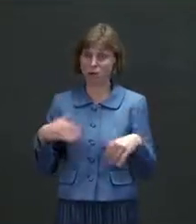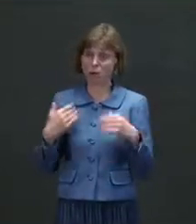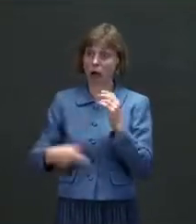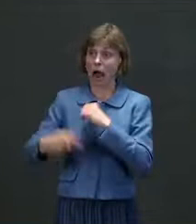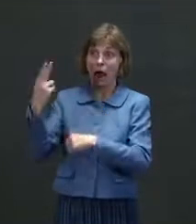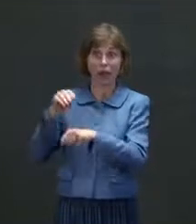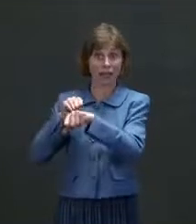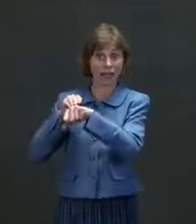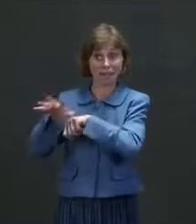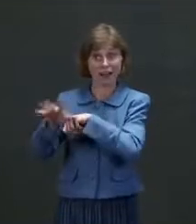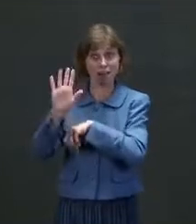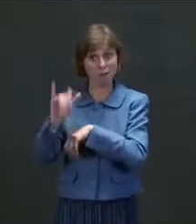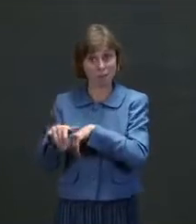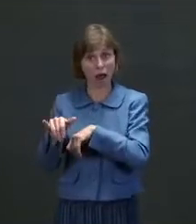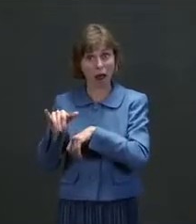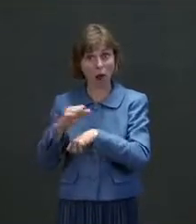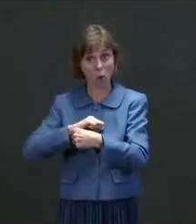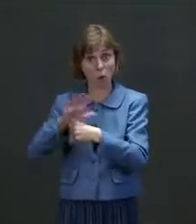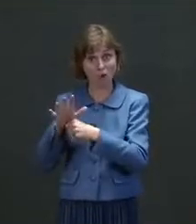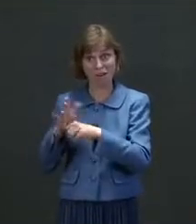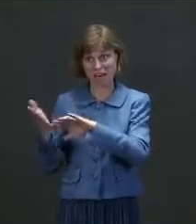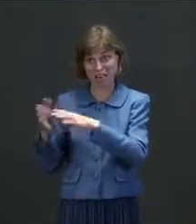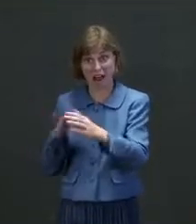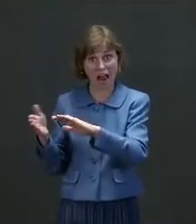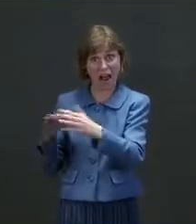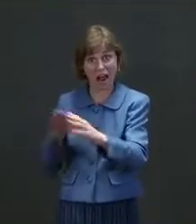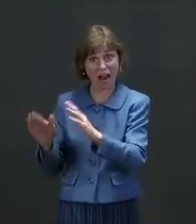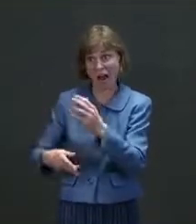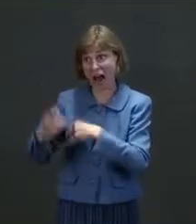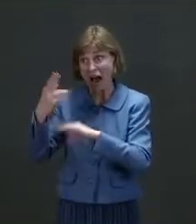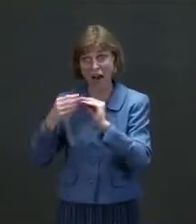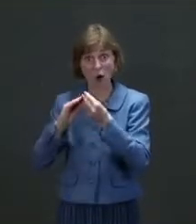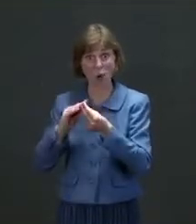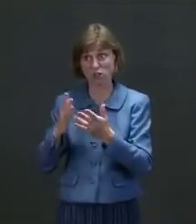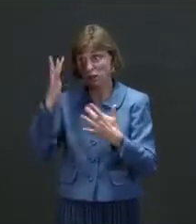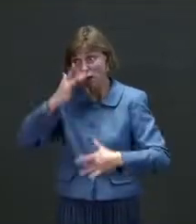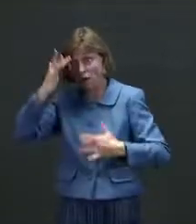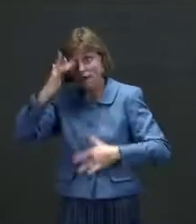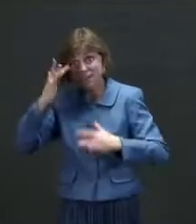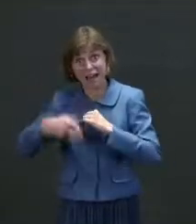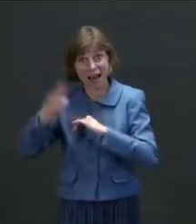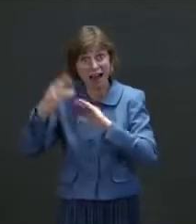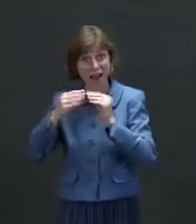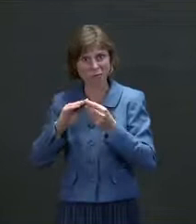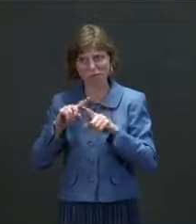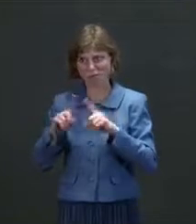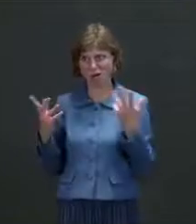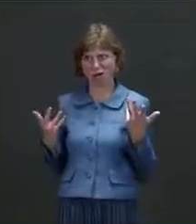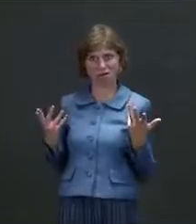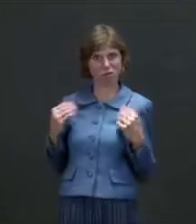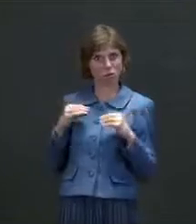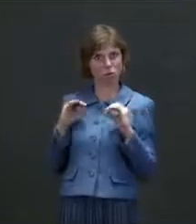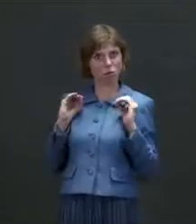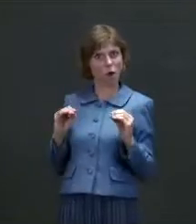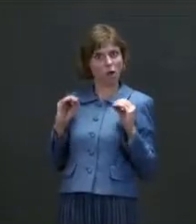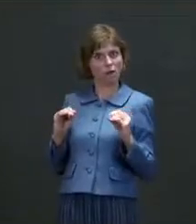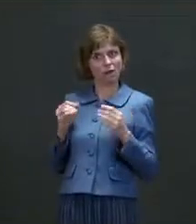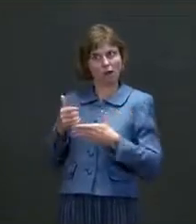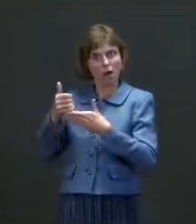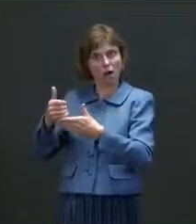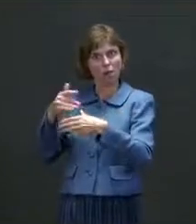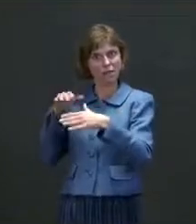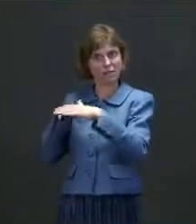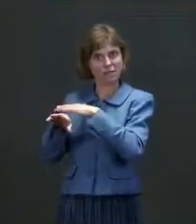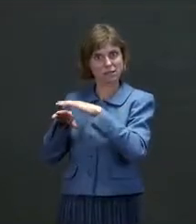crisis, dying at faster rates, getting sick at faster rates, but not being available, not being able to get into